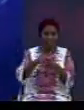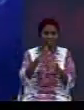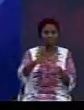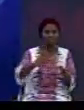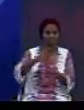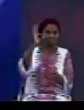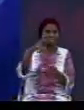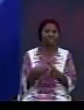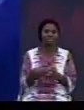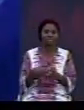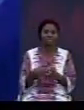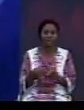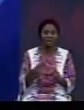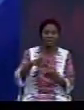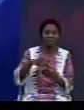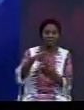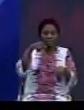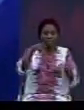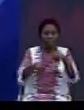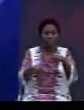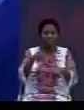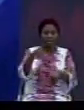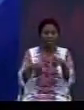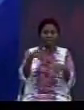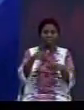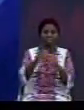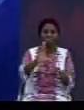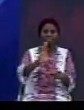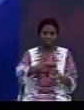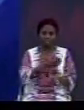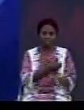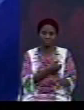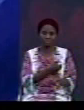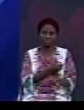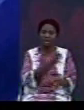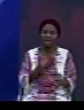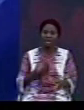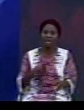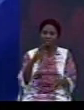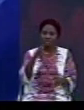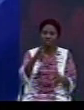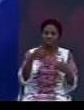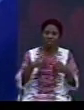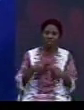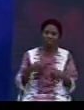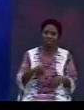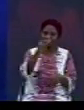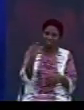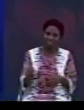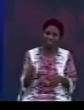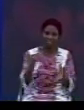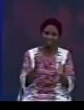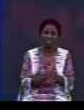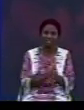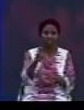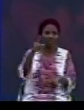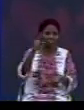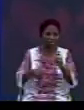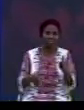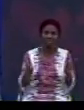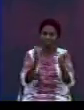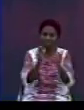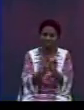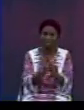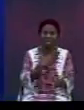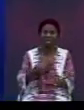paralyzed in your soul, and you have necessities that you cannot meet, and nobody can